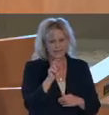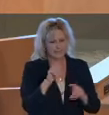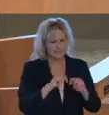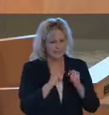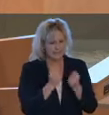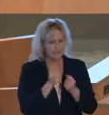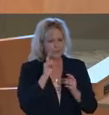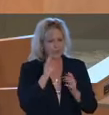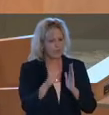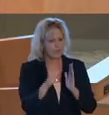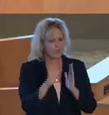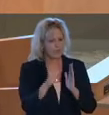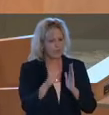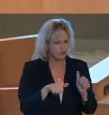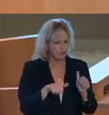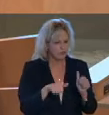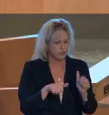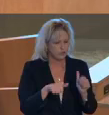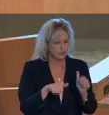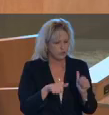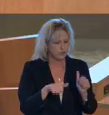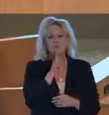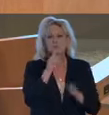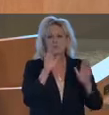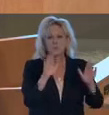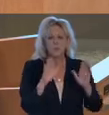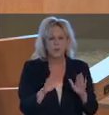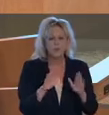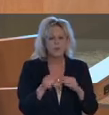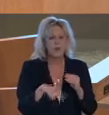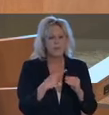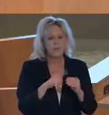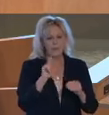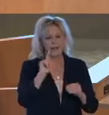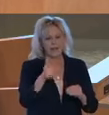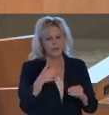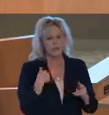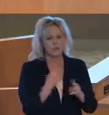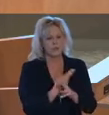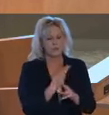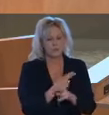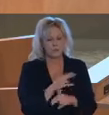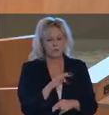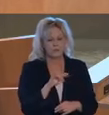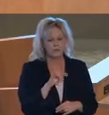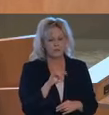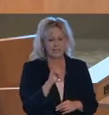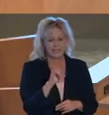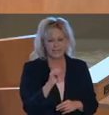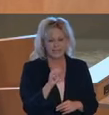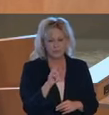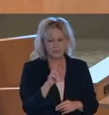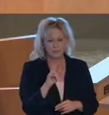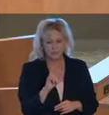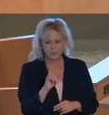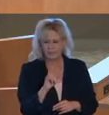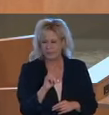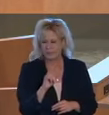the technology behind it. And what's going to be really great about this later is we're using the Esri platform with